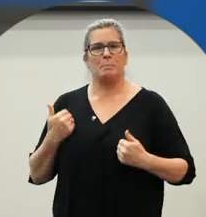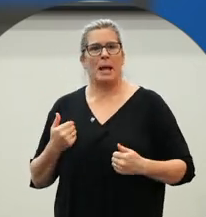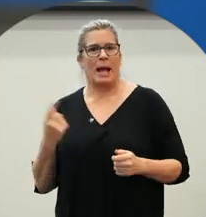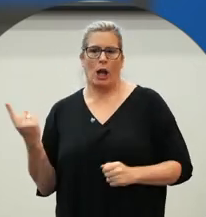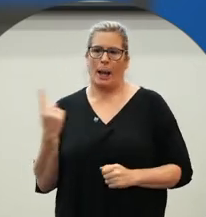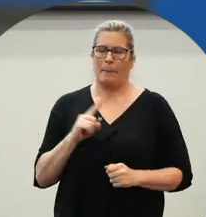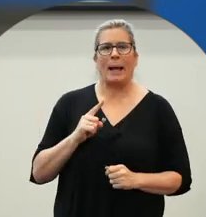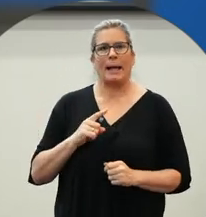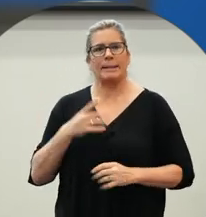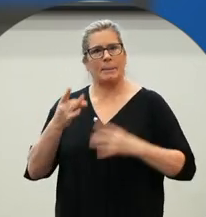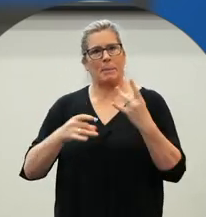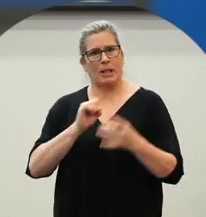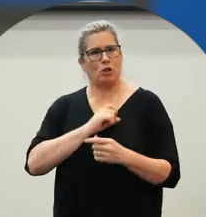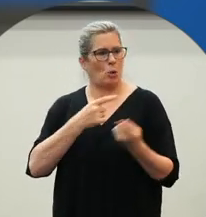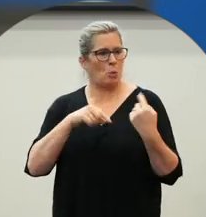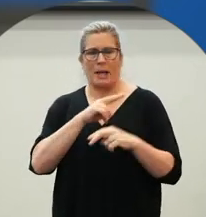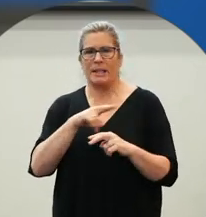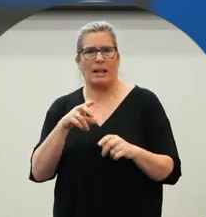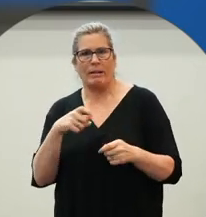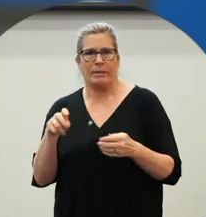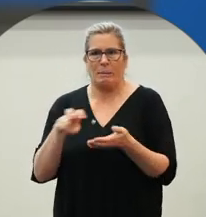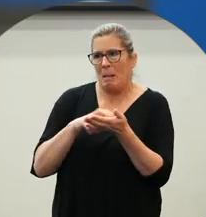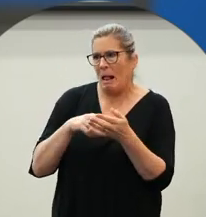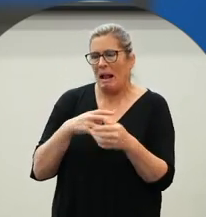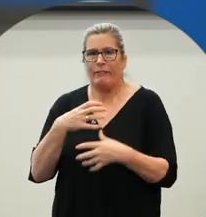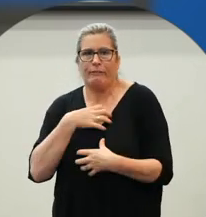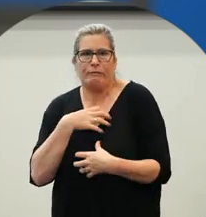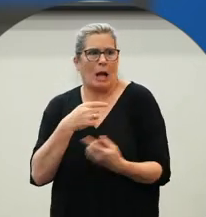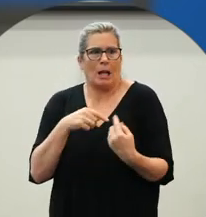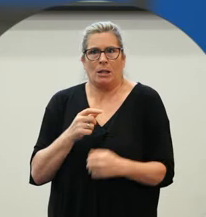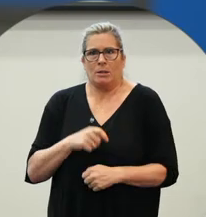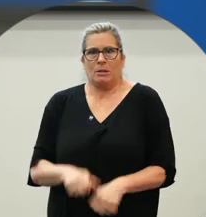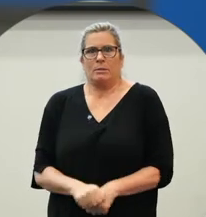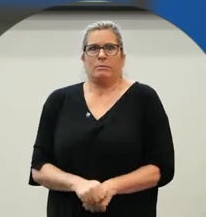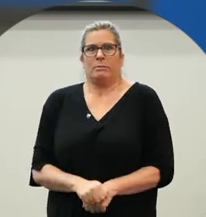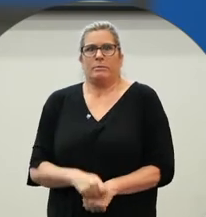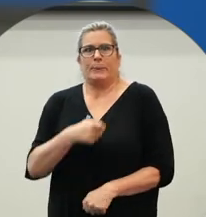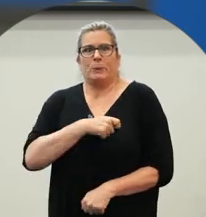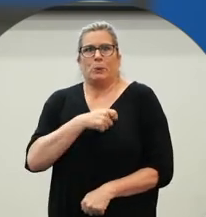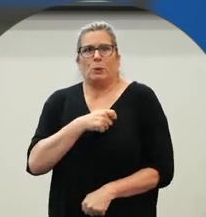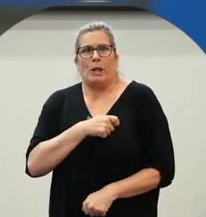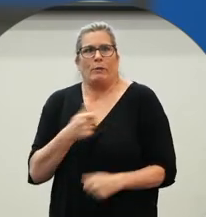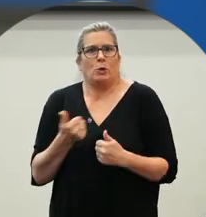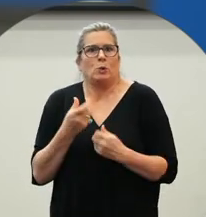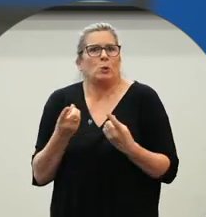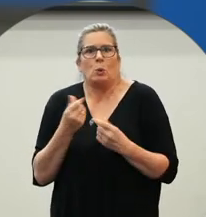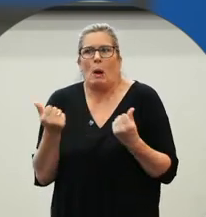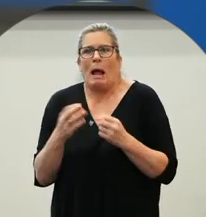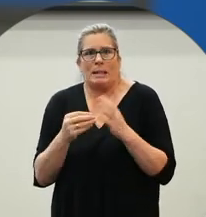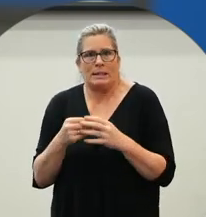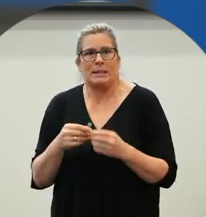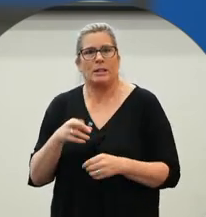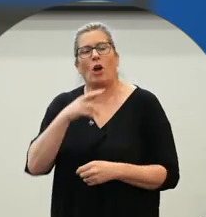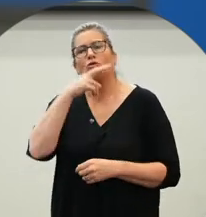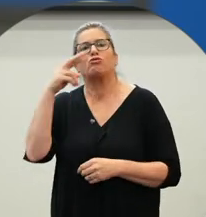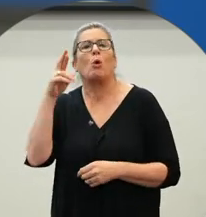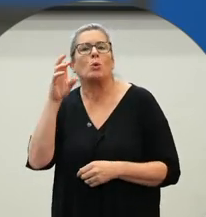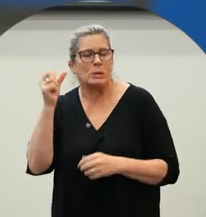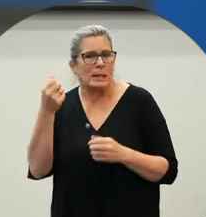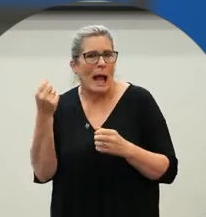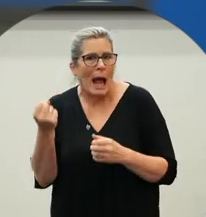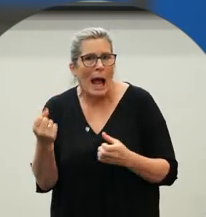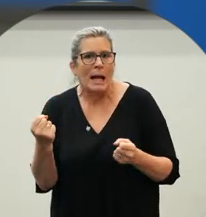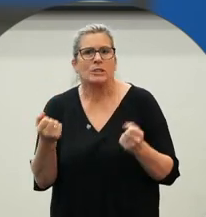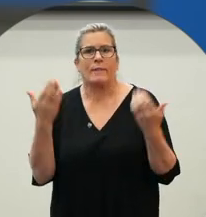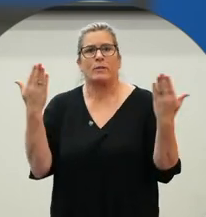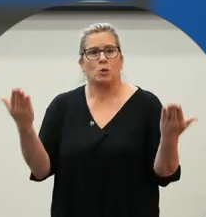sure we were not messing about, to frighten us, but we were too nervous to do anything. In Rose's hands are two cards. The first